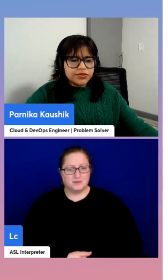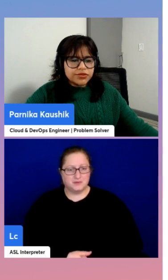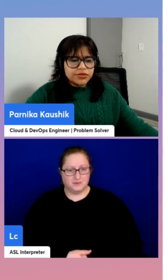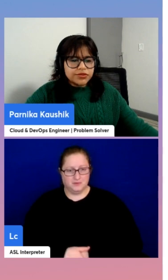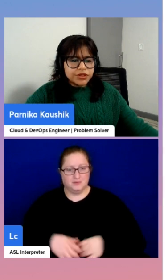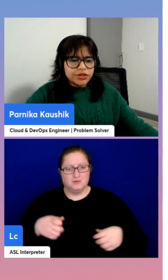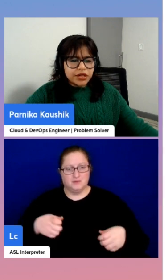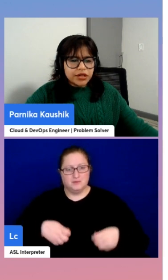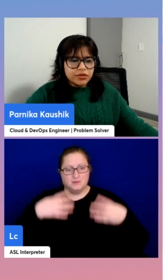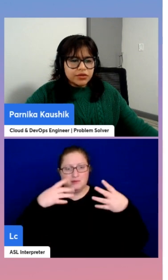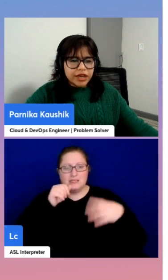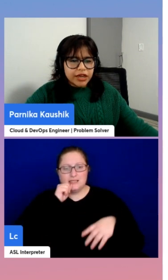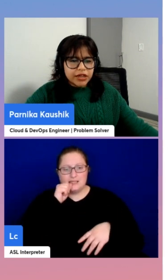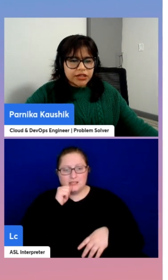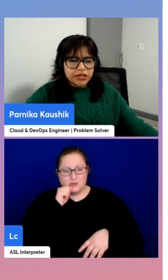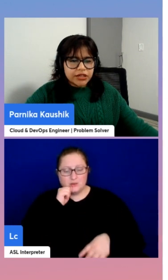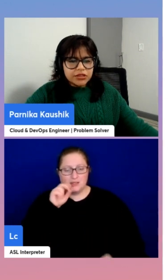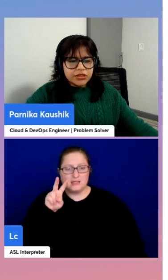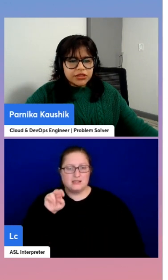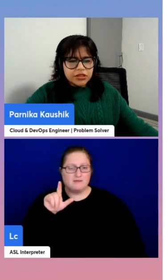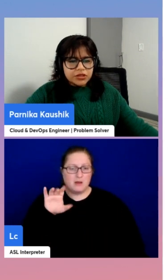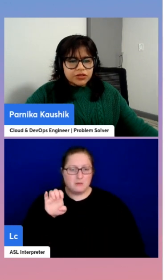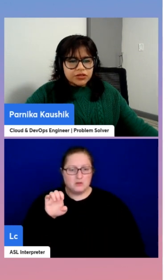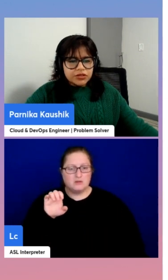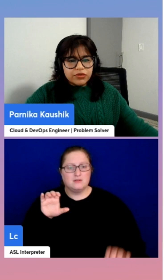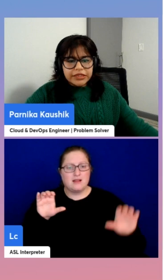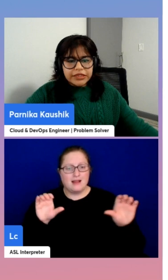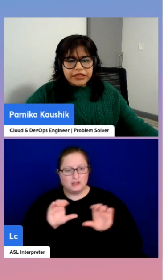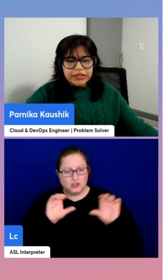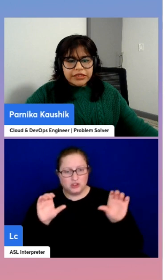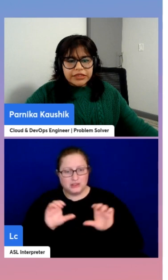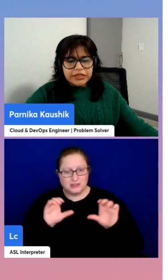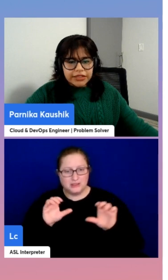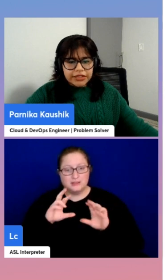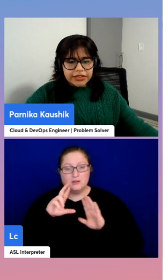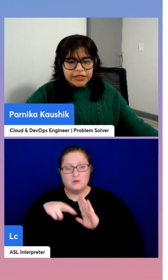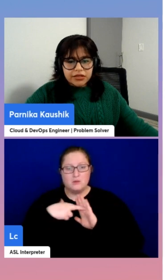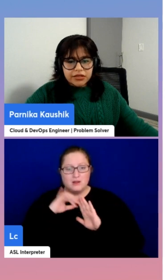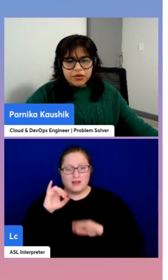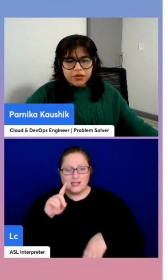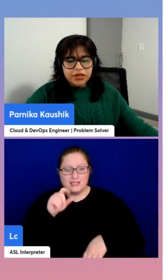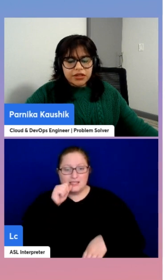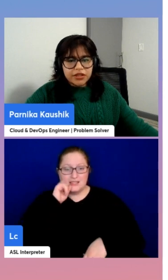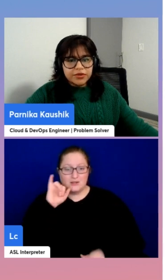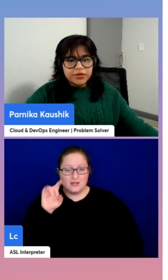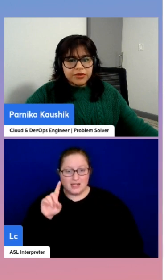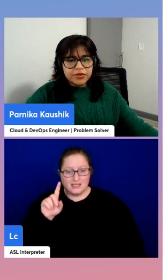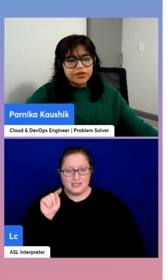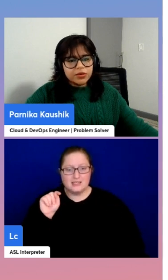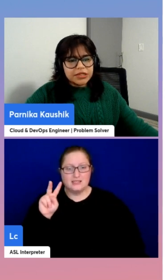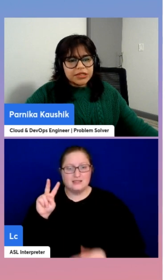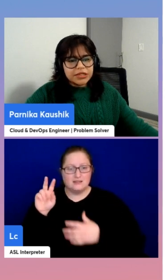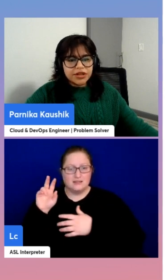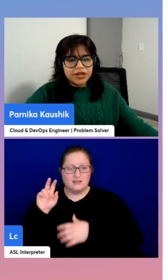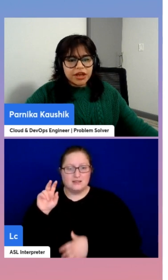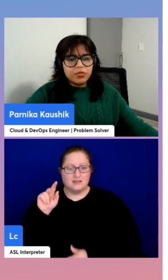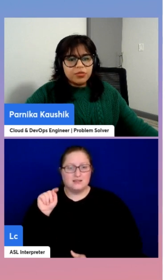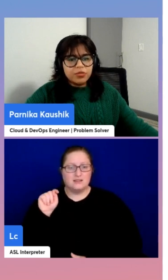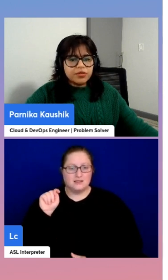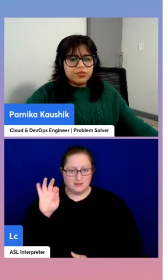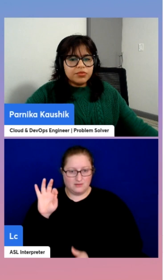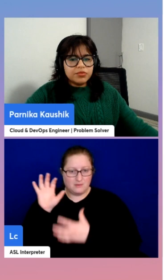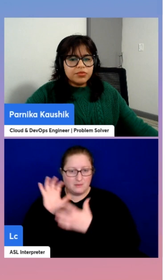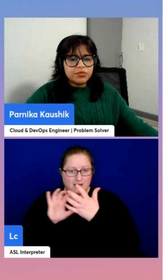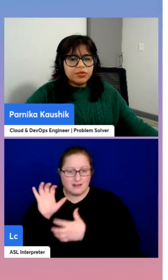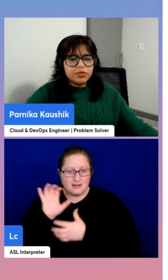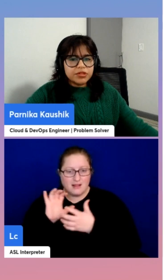secrets and variables and go to actions. So that role ID, that secret ID, and the vault URL that we configured in the workspaces are now part